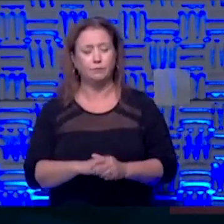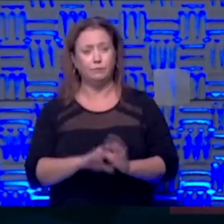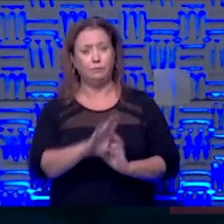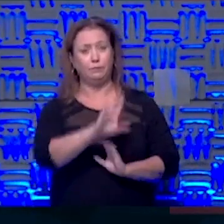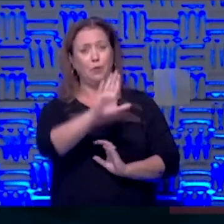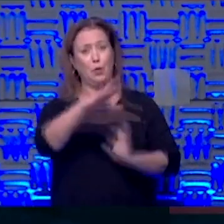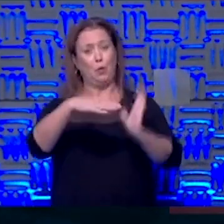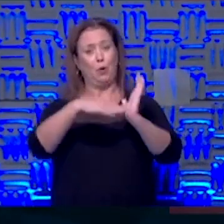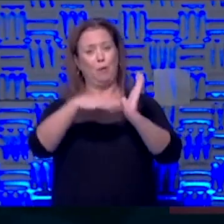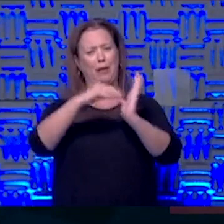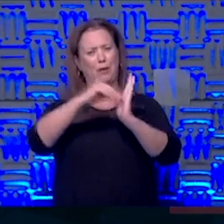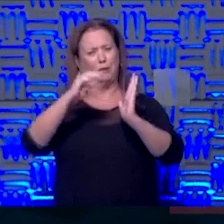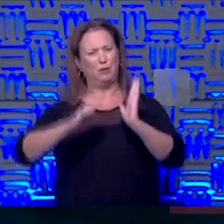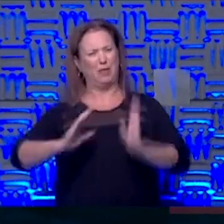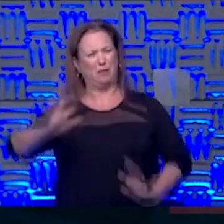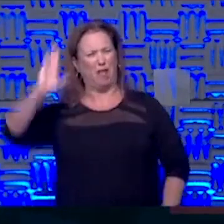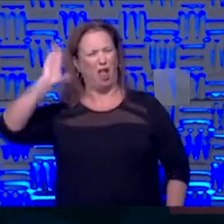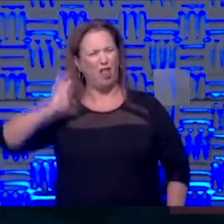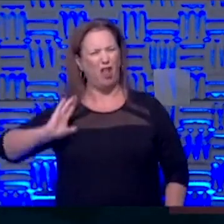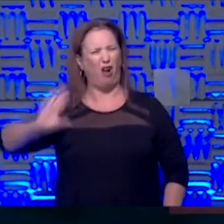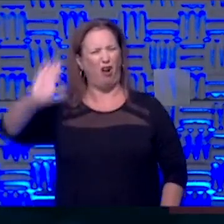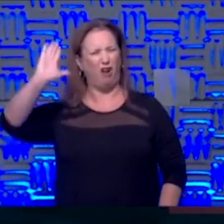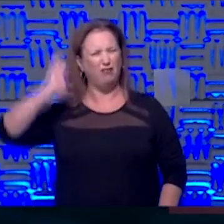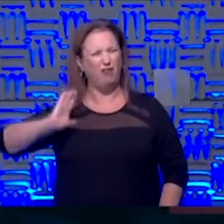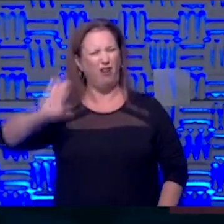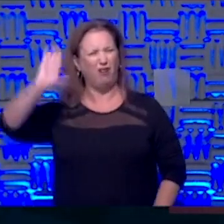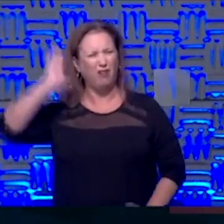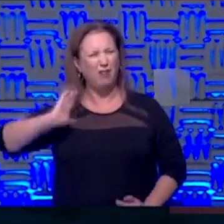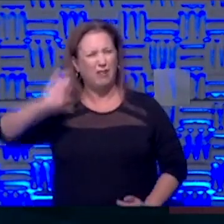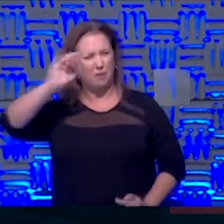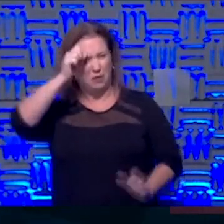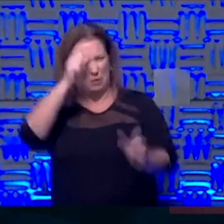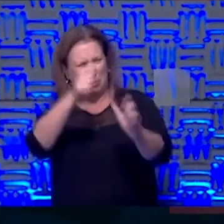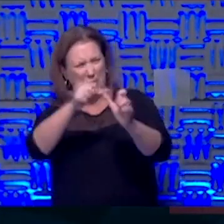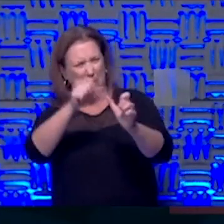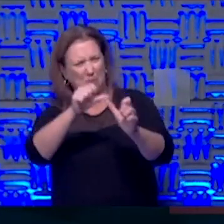were a medical student, that was really a long time ago. Do you still remember that far back?